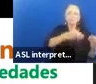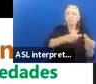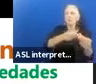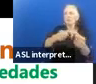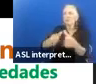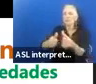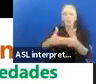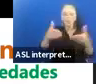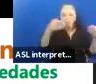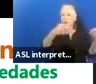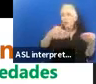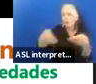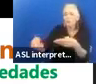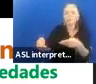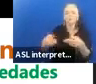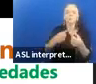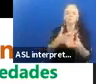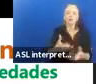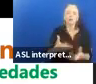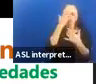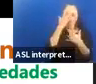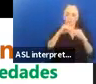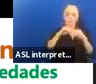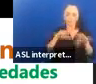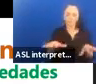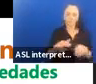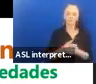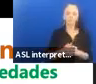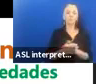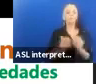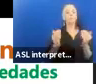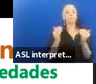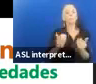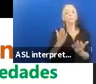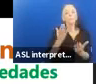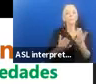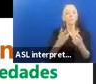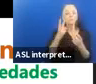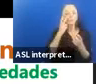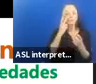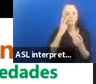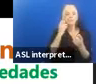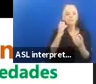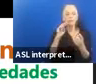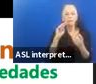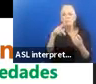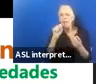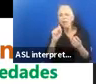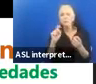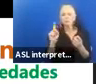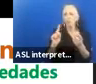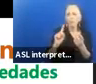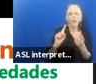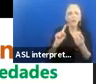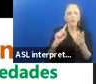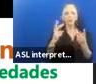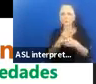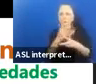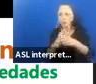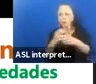So we'll move to the next one. Yeah, and so you might see a lot of maps that try to pinpoint the hotspots of